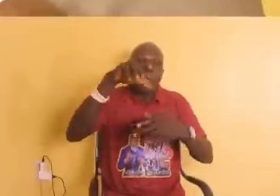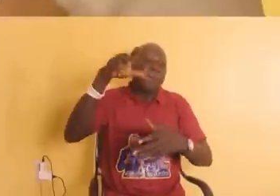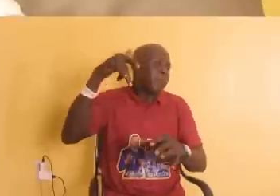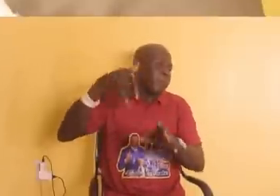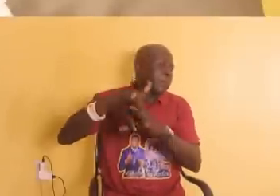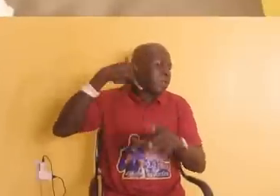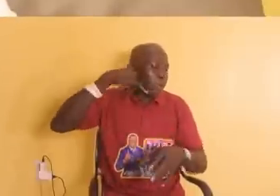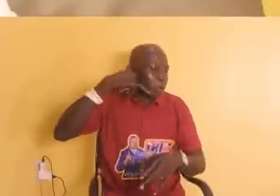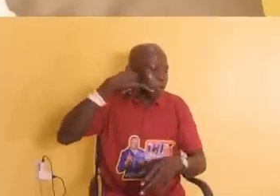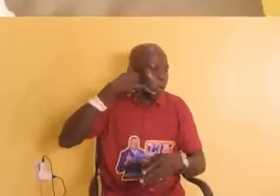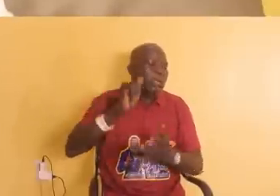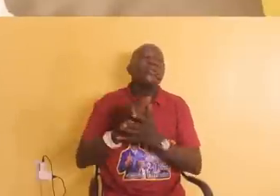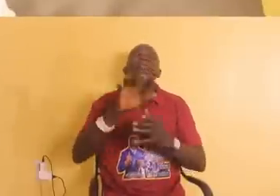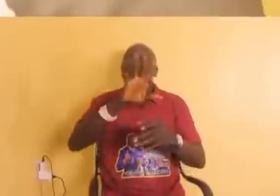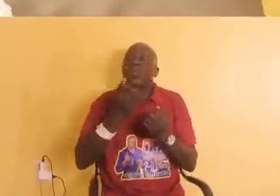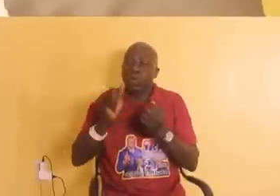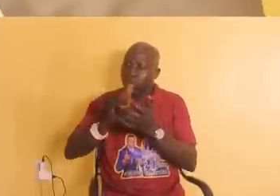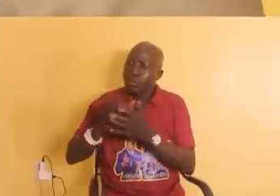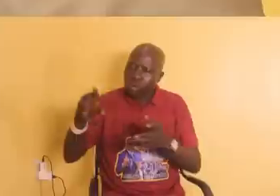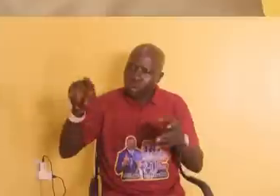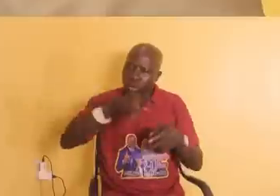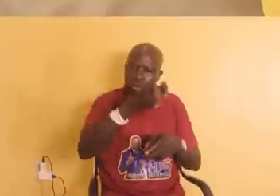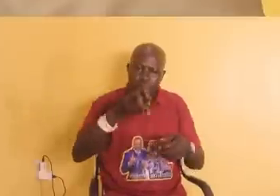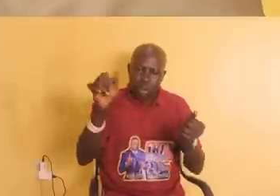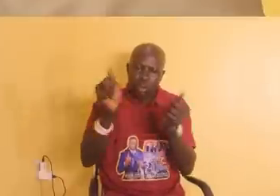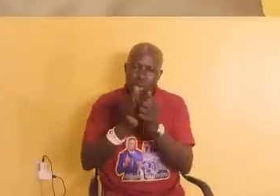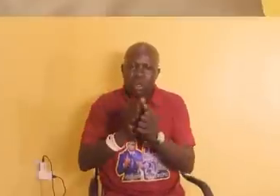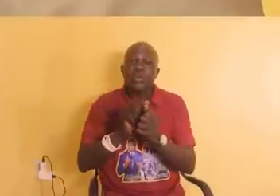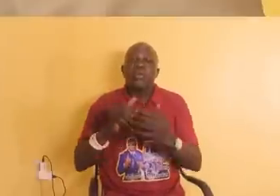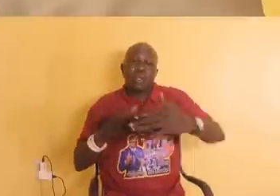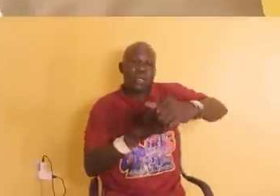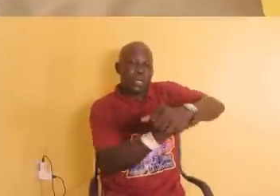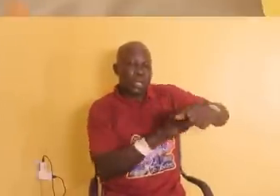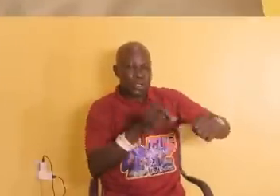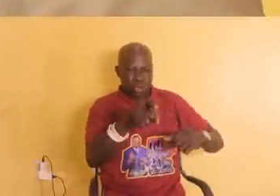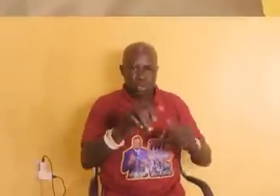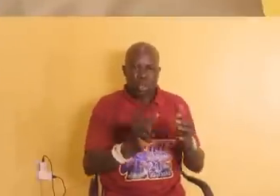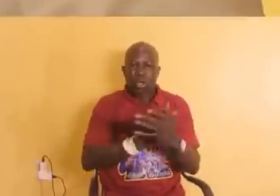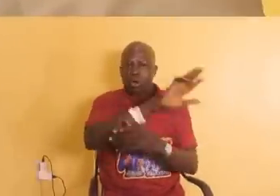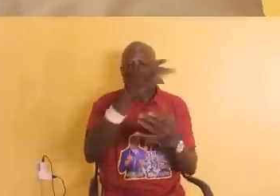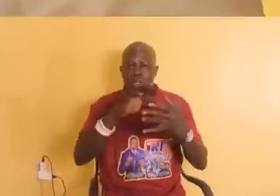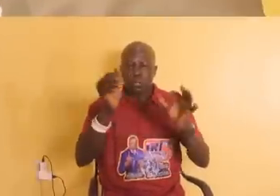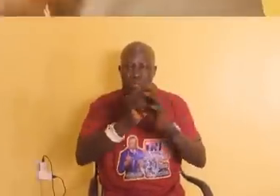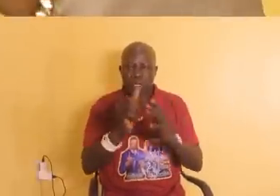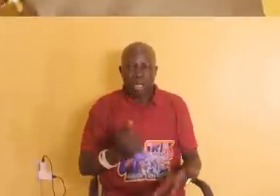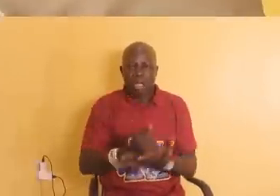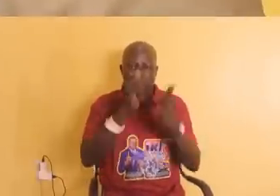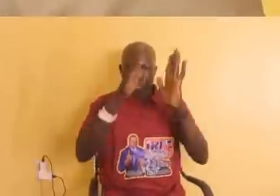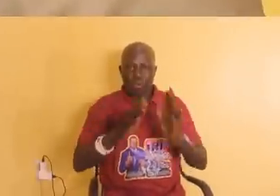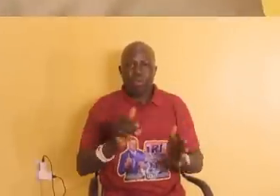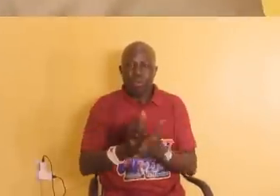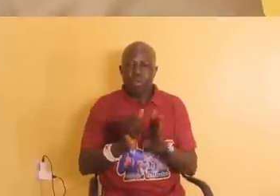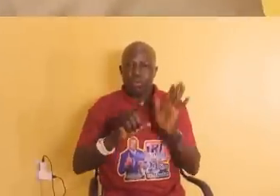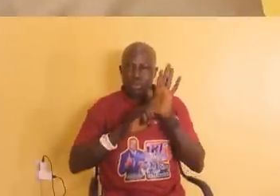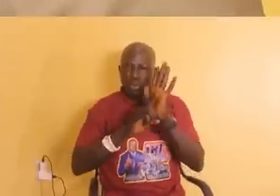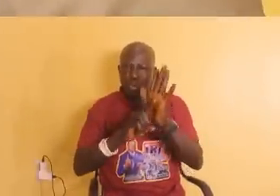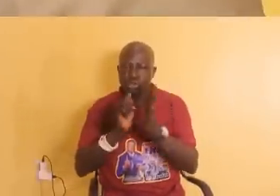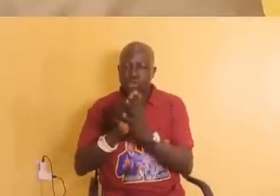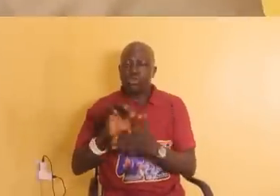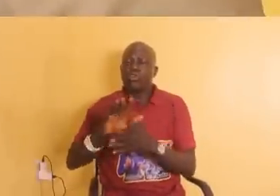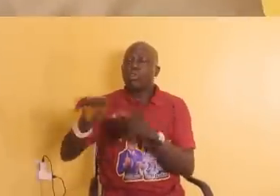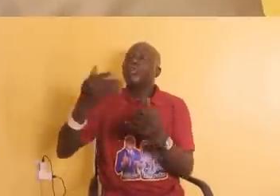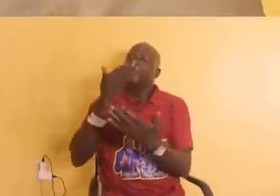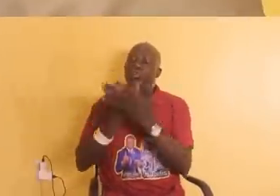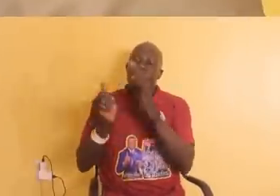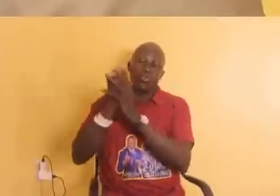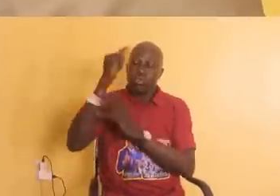no ba irin ajo. He's the one that will journey with you. Ati to sona. We've guided you. Emi mo ti ran olowo. Holy Spirit have helped you. Lati fi alayo han. To show reveal